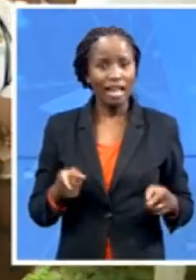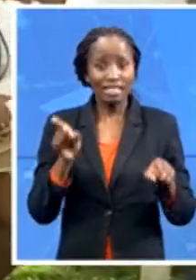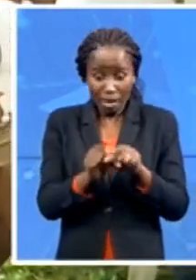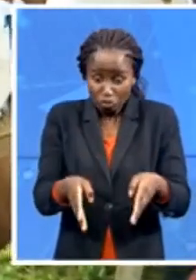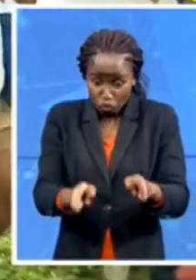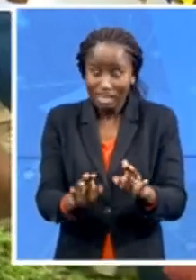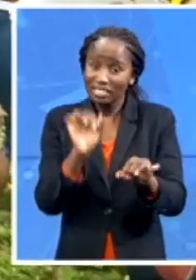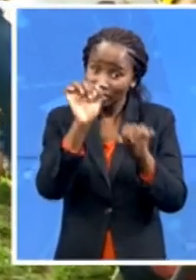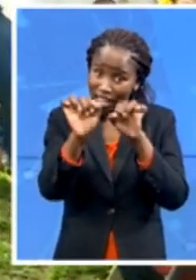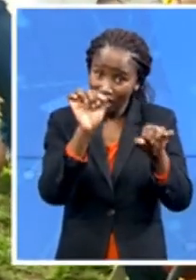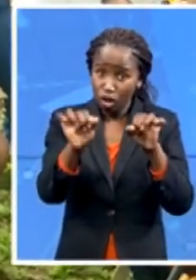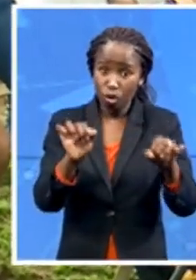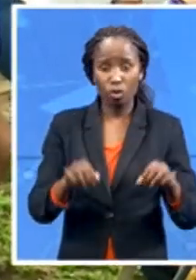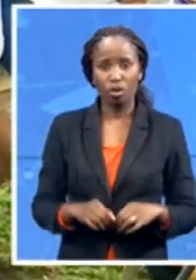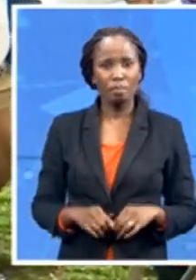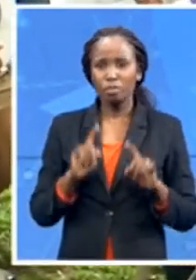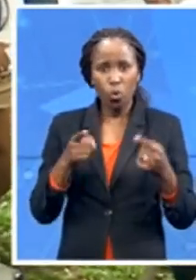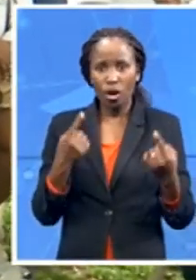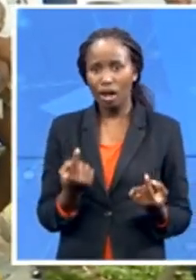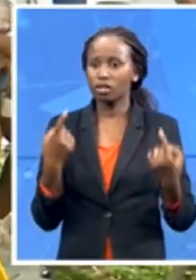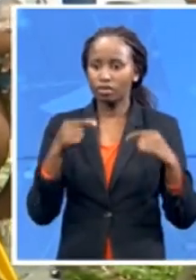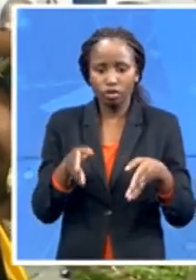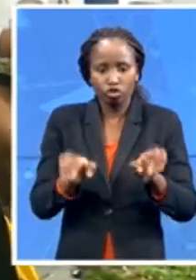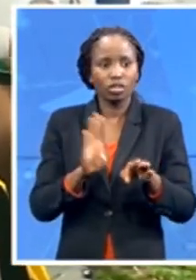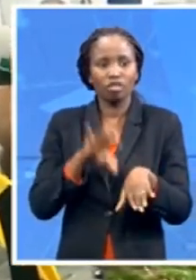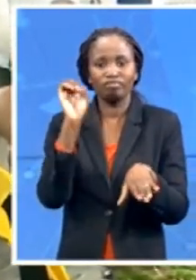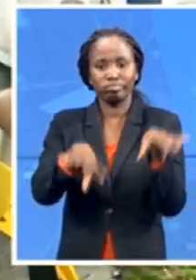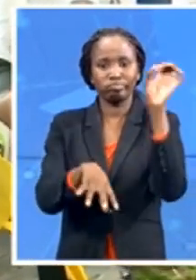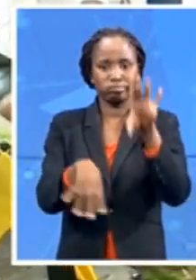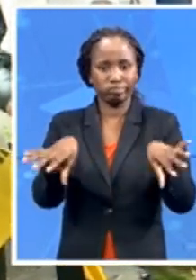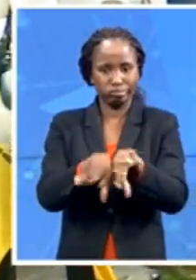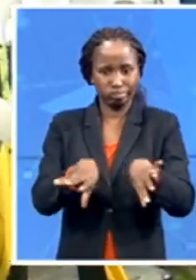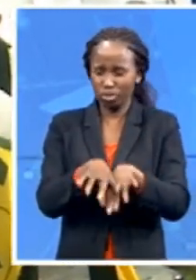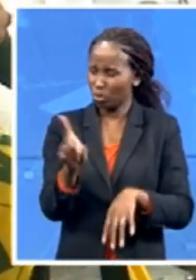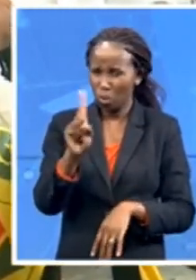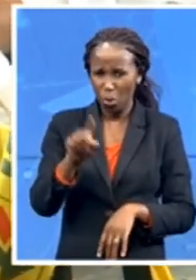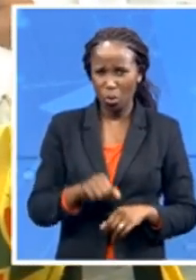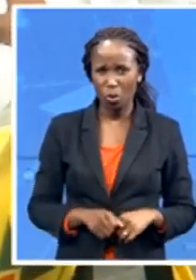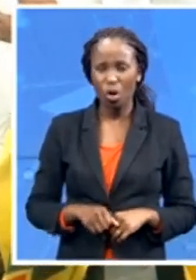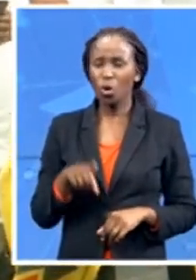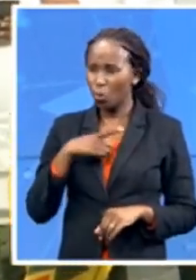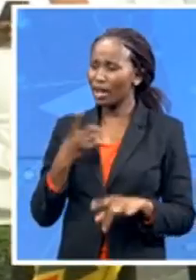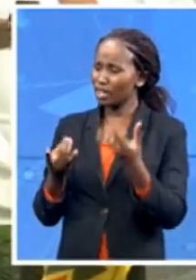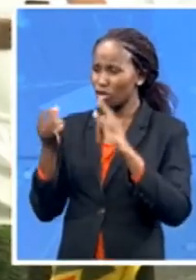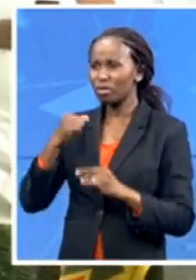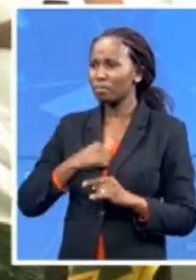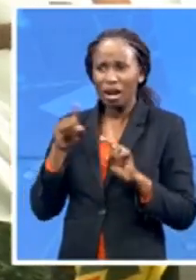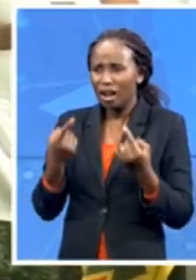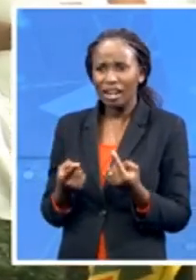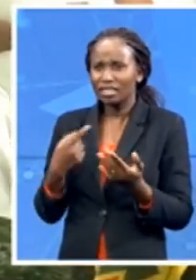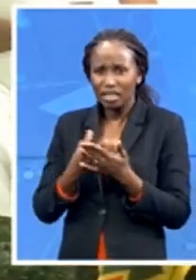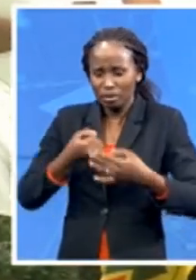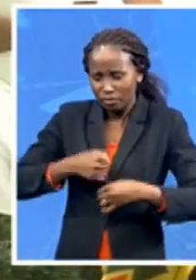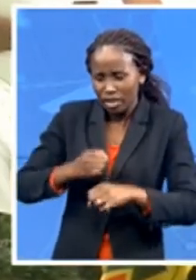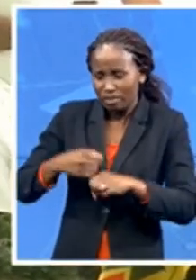nolis, the dolopiam lame and in our chula, a dolopin in Gugum. Mandifagem coveno right.